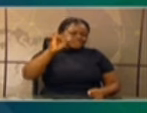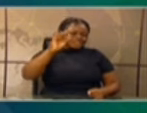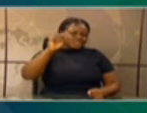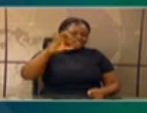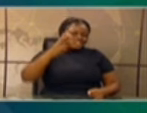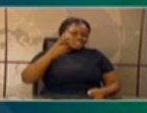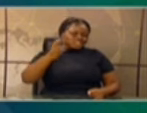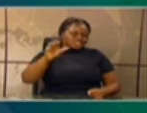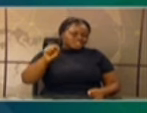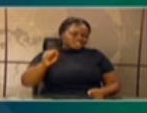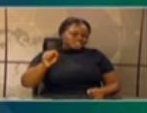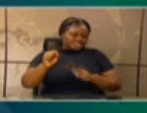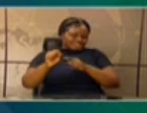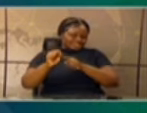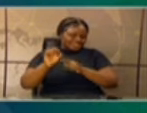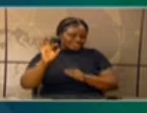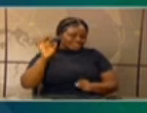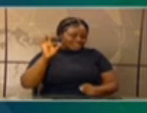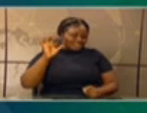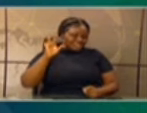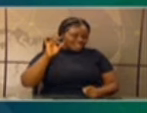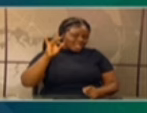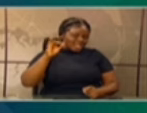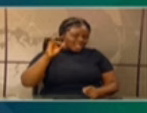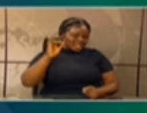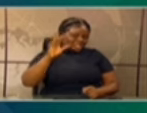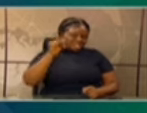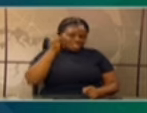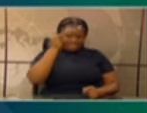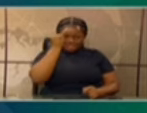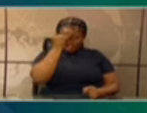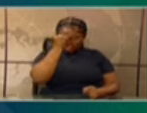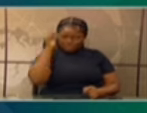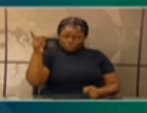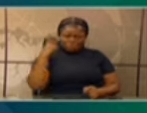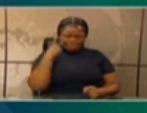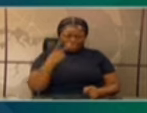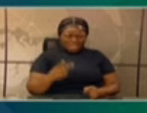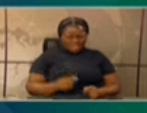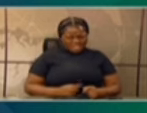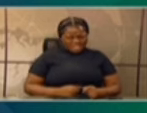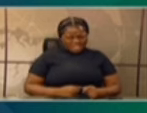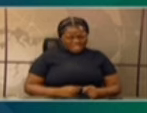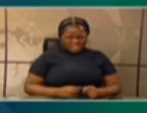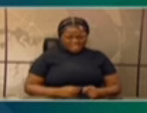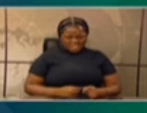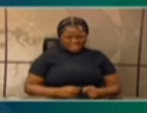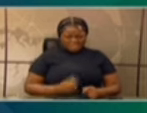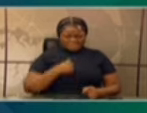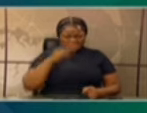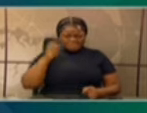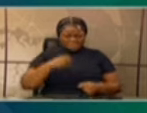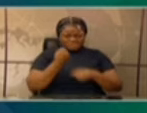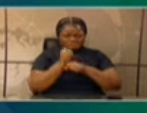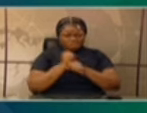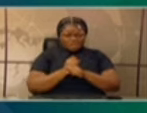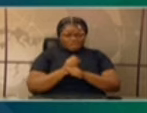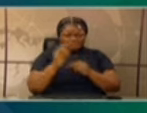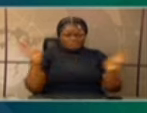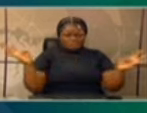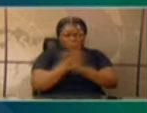It's 1980s, and Italy, who say, as I say, yeah. Motorway, a quaya yadi